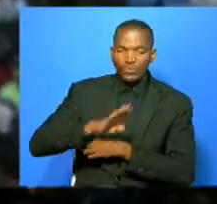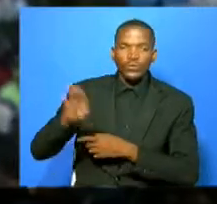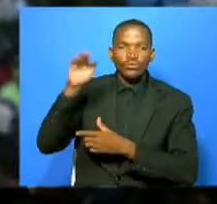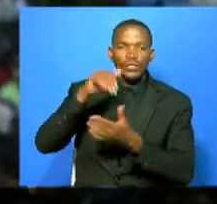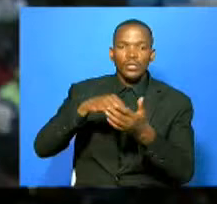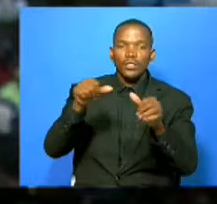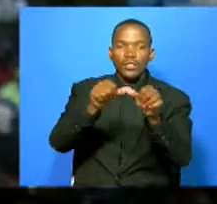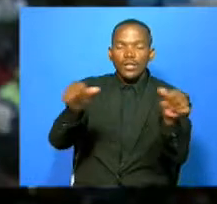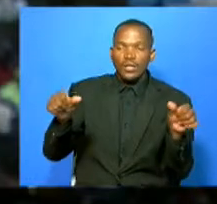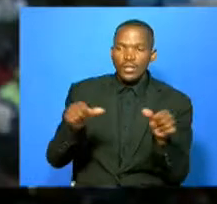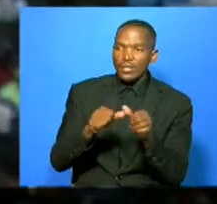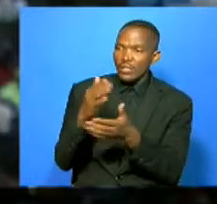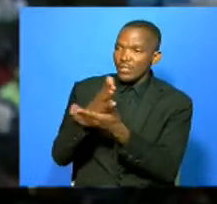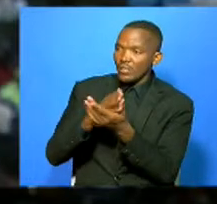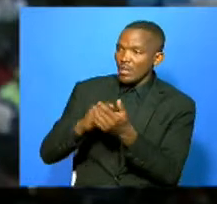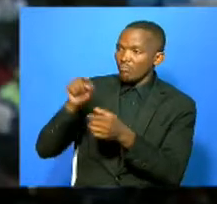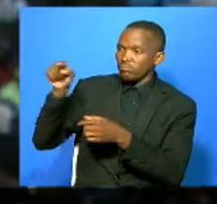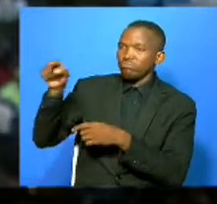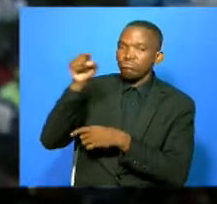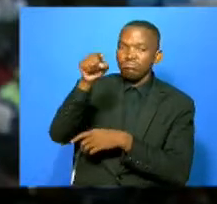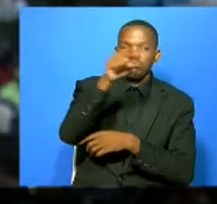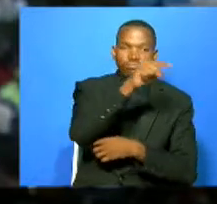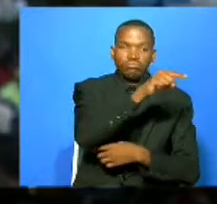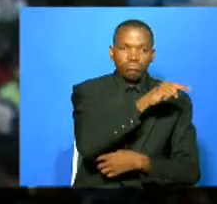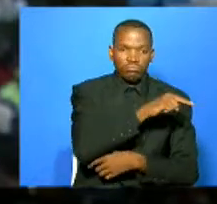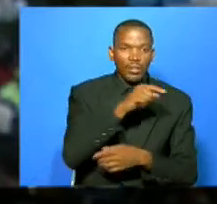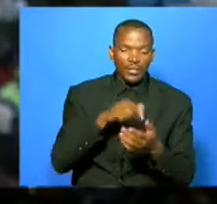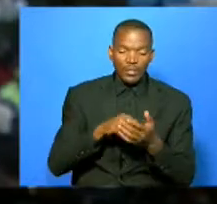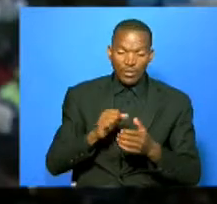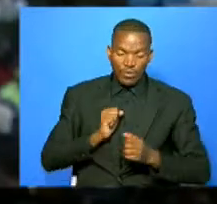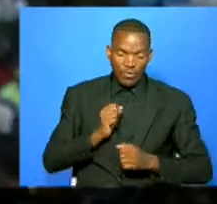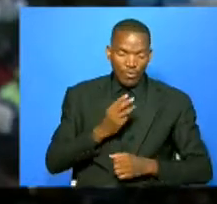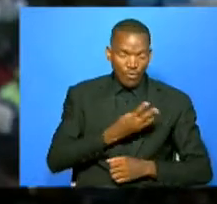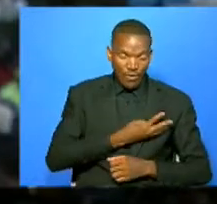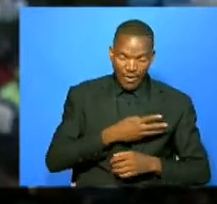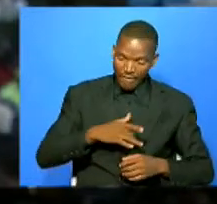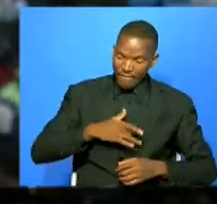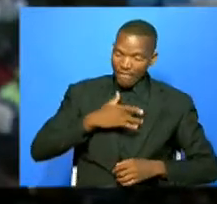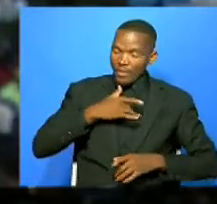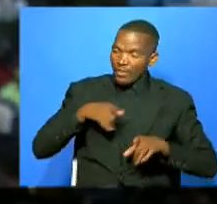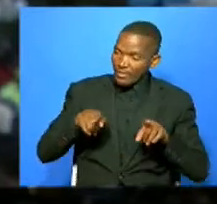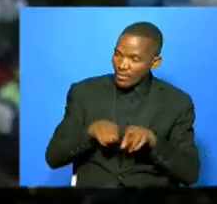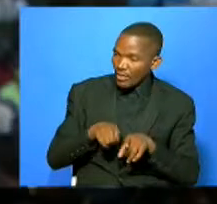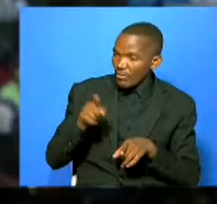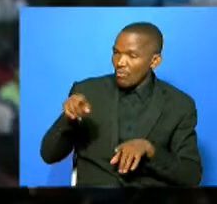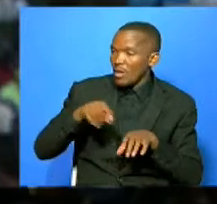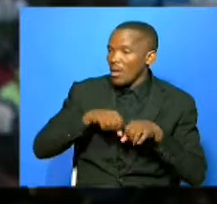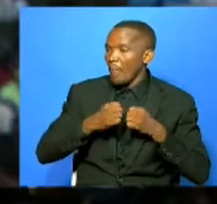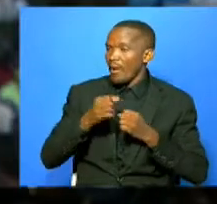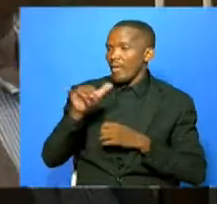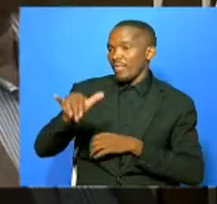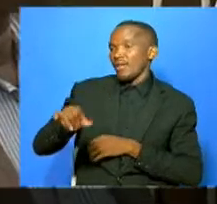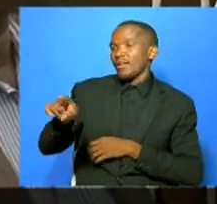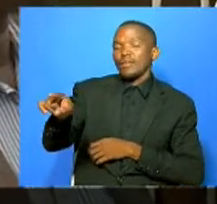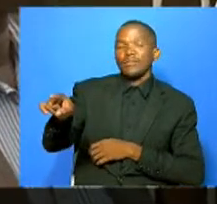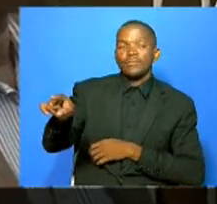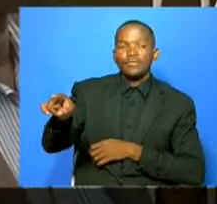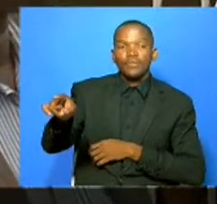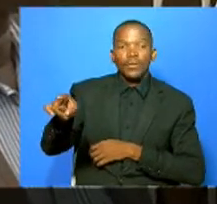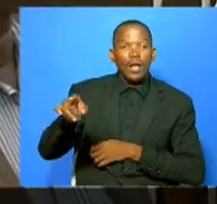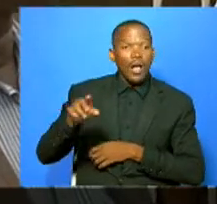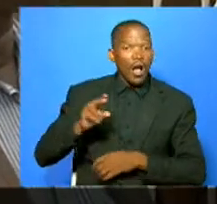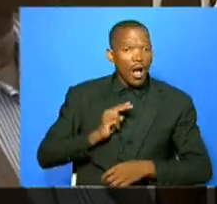ba dikgaolo tse di harologanyeng re na naye mo kutobothokong e ntseng jalo. Re le